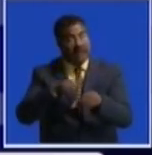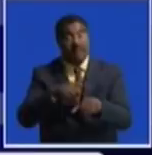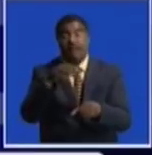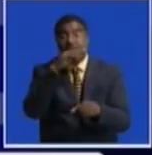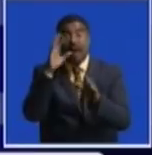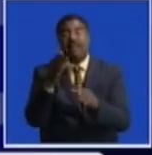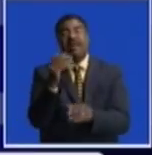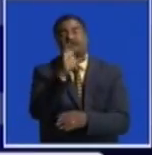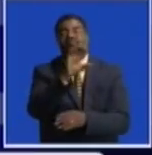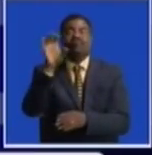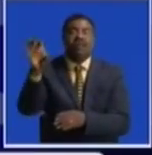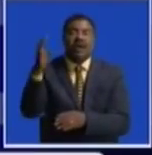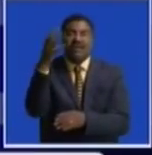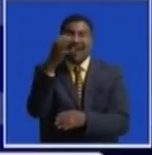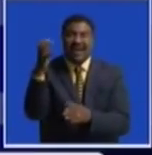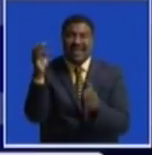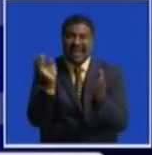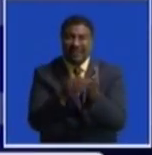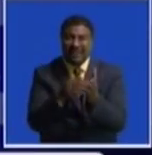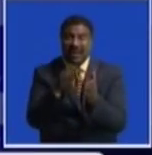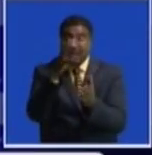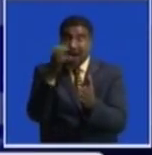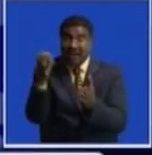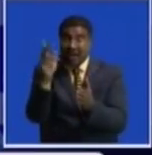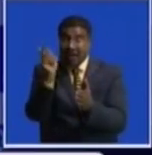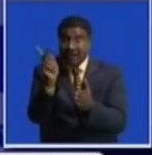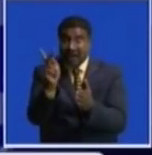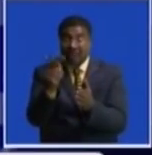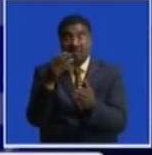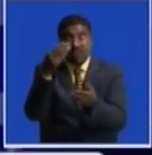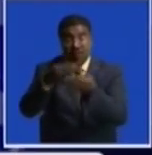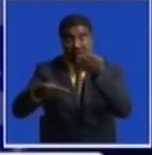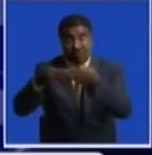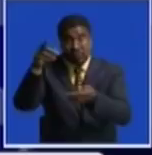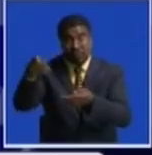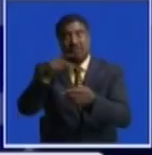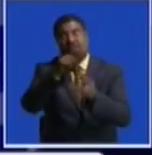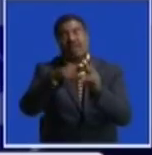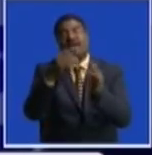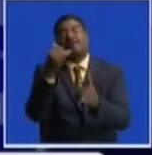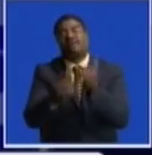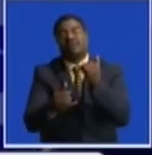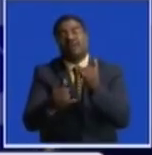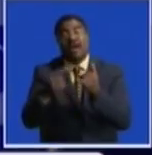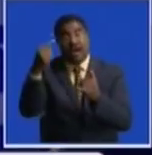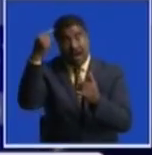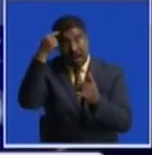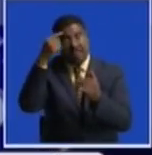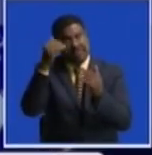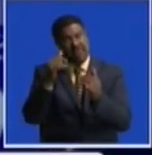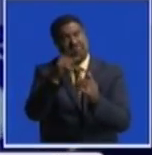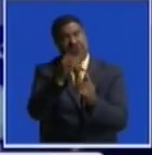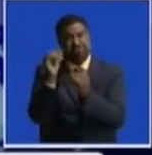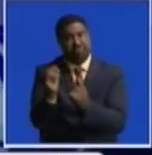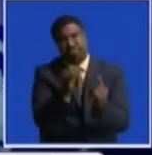farmers started depositing their 400 kwacha contributions in October. And government has this year improved on the challenges the province faced in